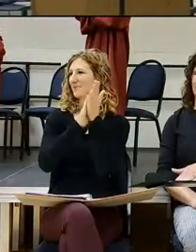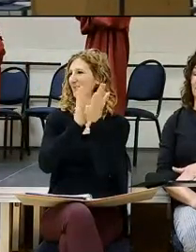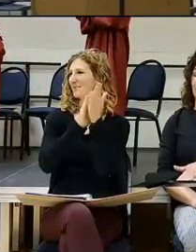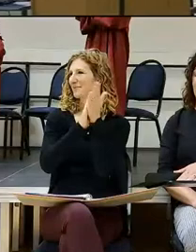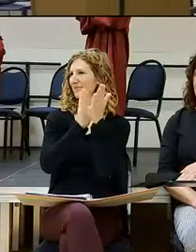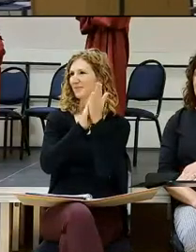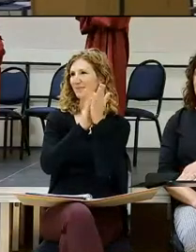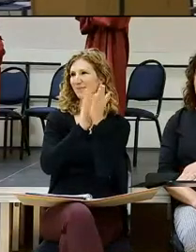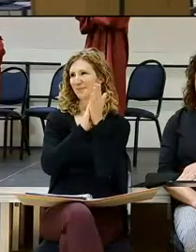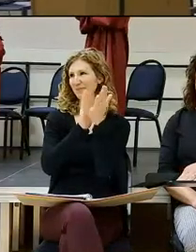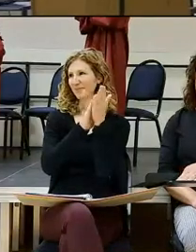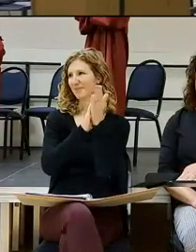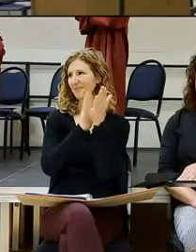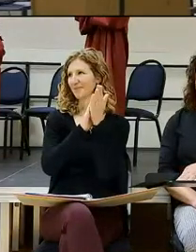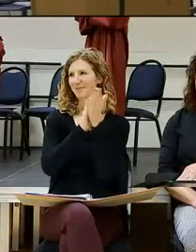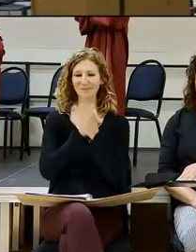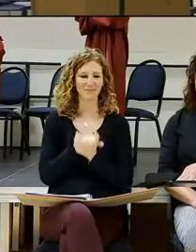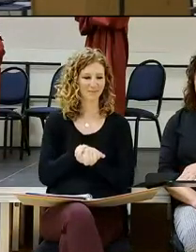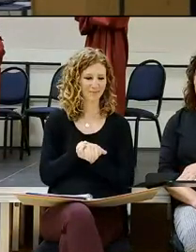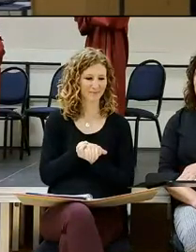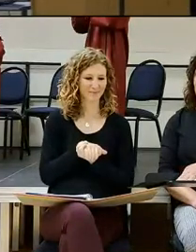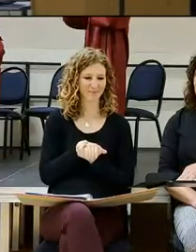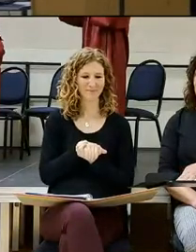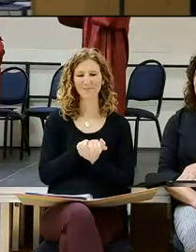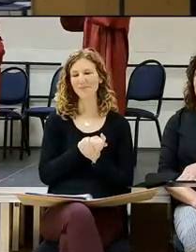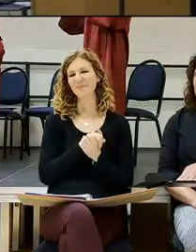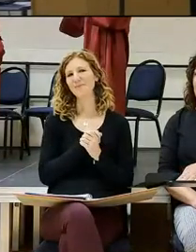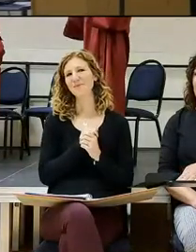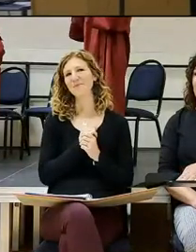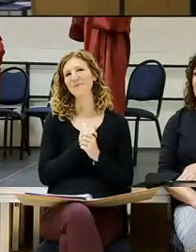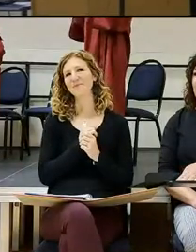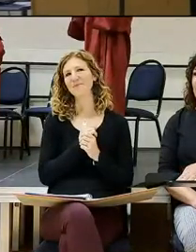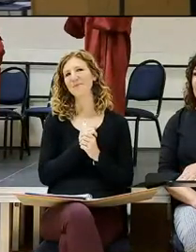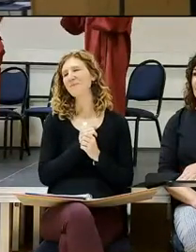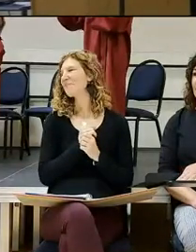the diploma to Josefa.